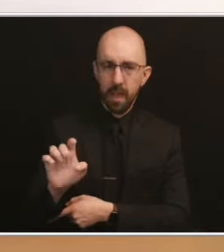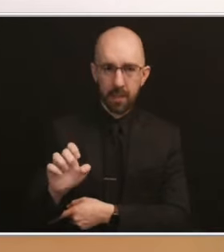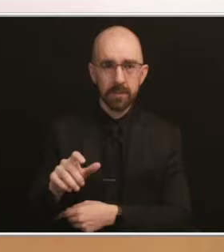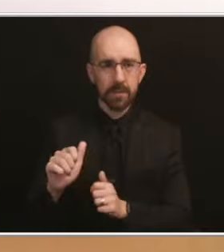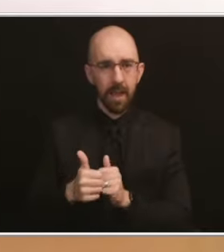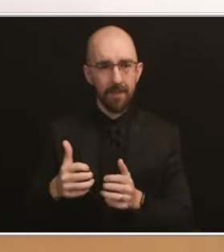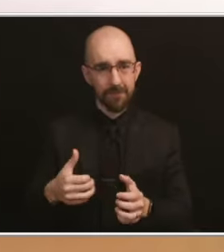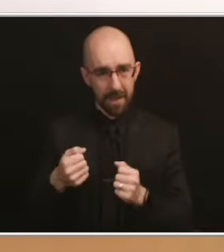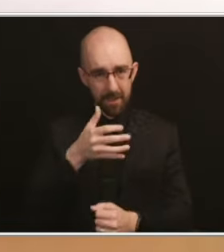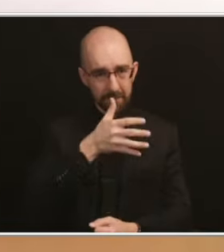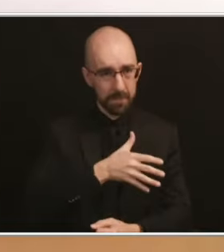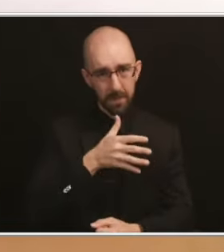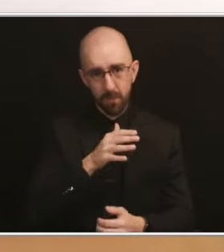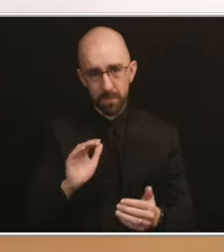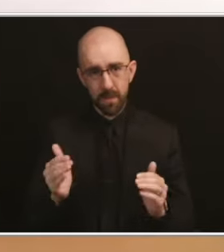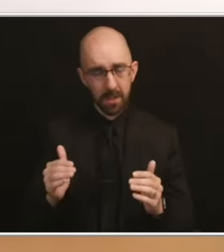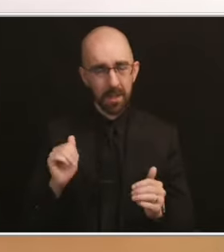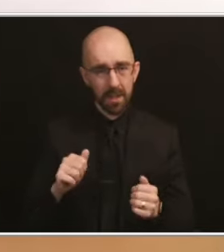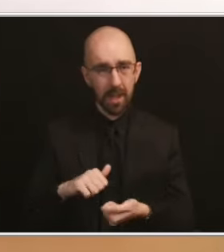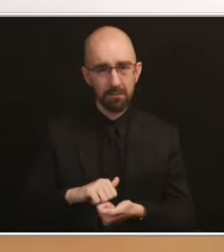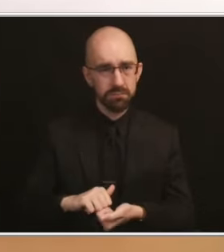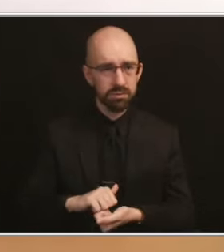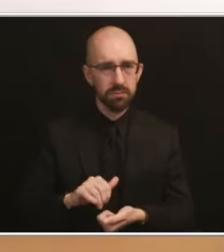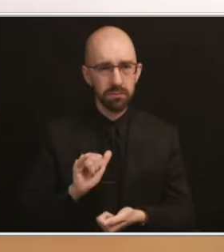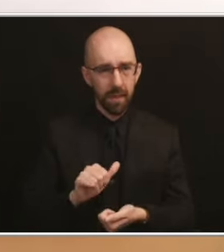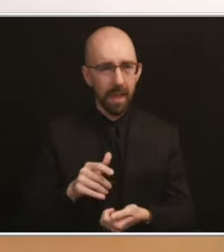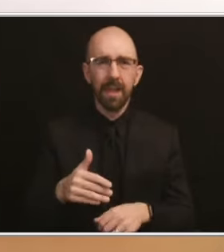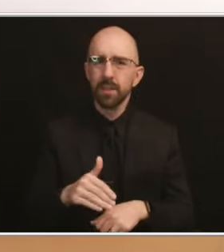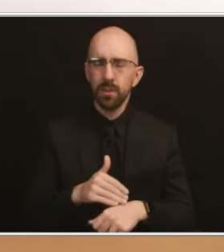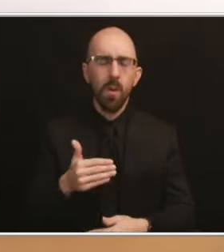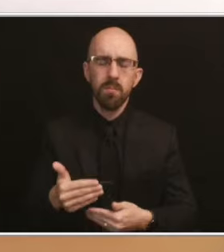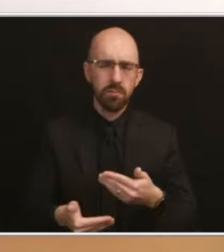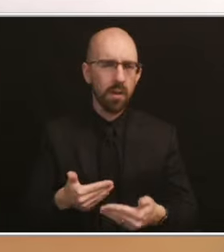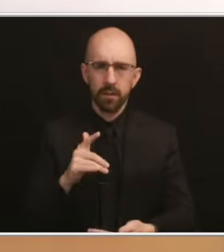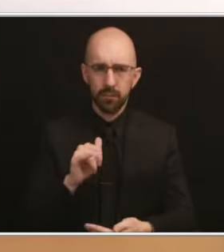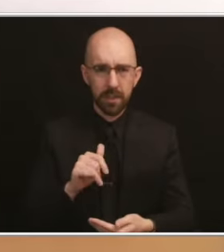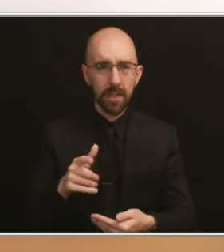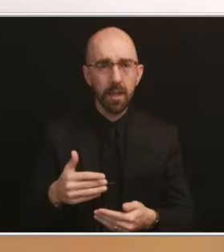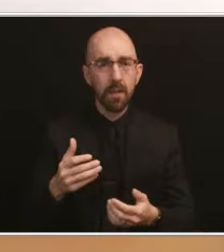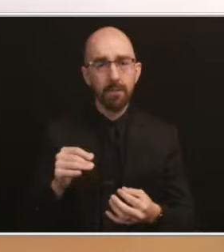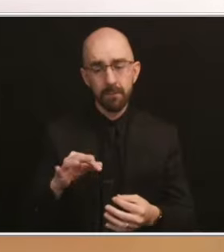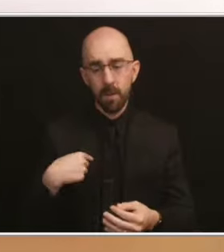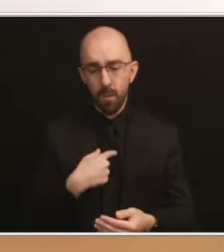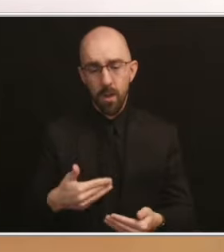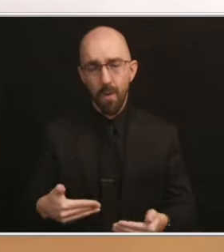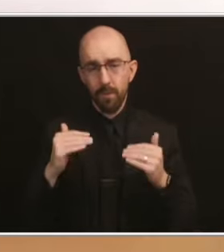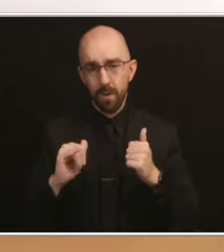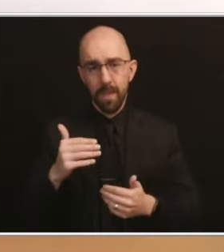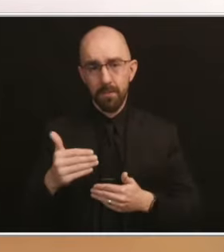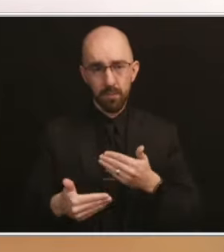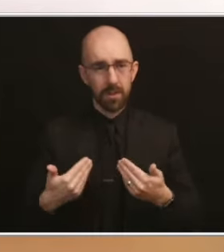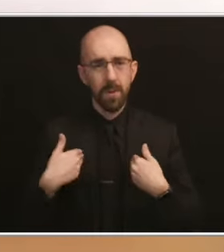women can metabolize alcohol. It's a very slow process, and if we overwhelm the process, then we have those